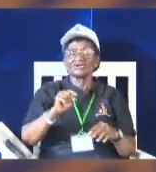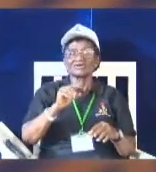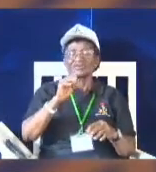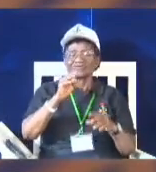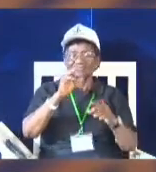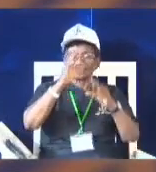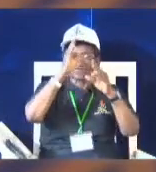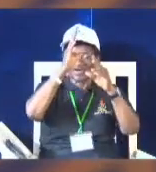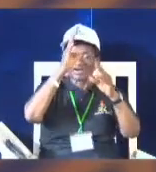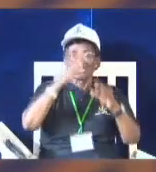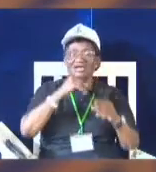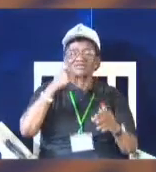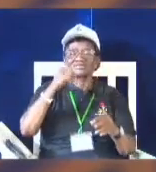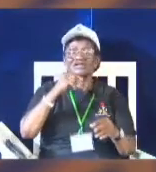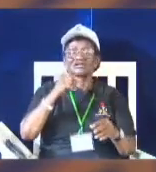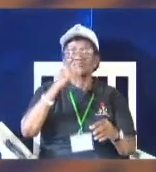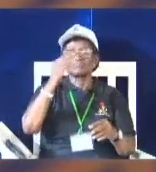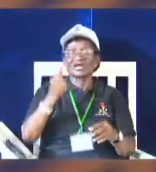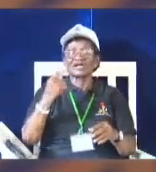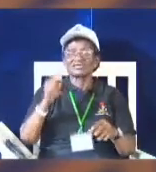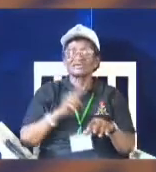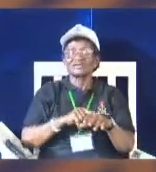and said, by the time I finish with you,